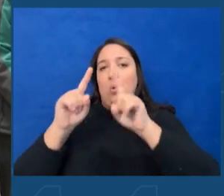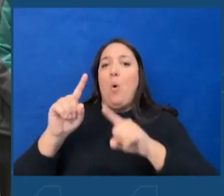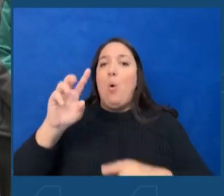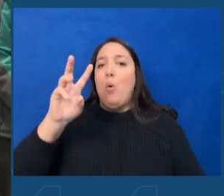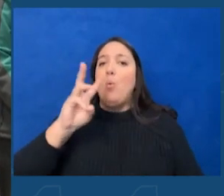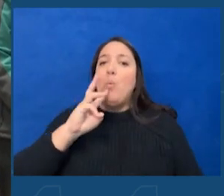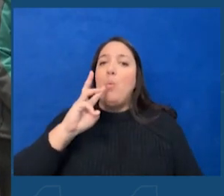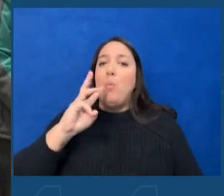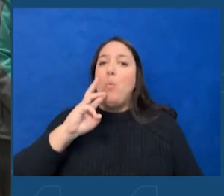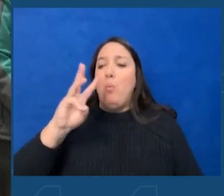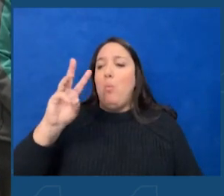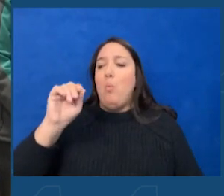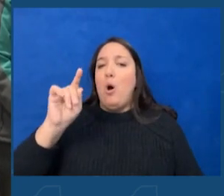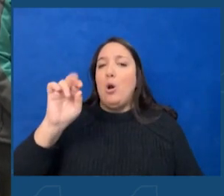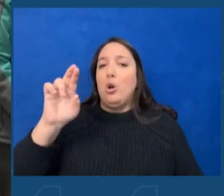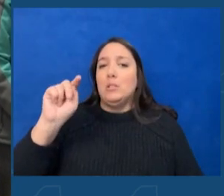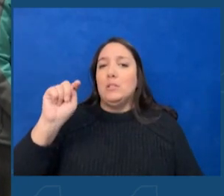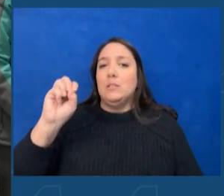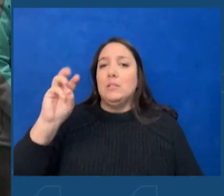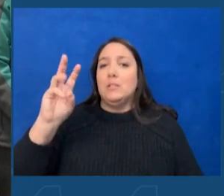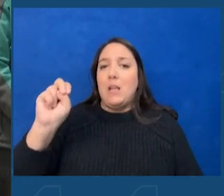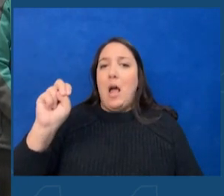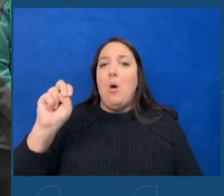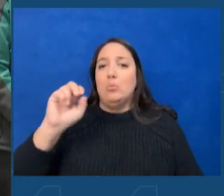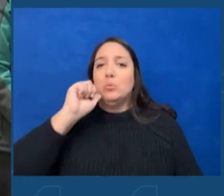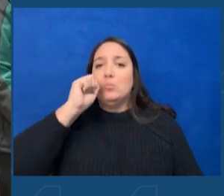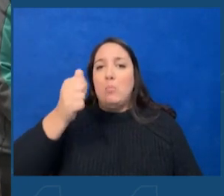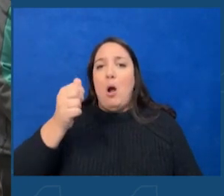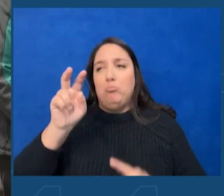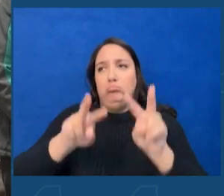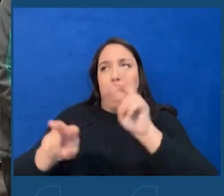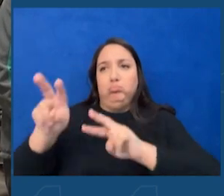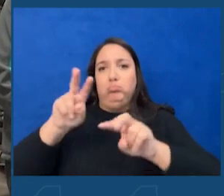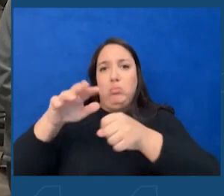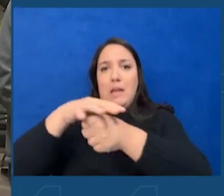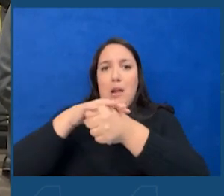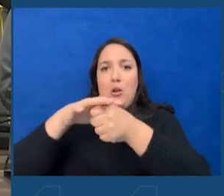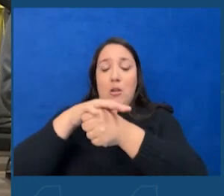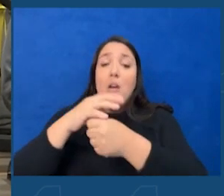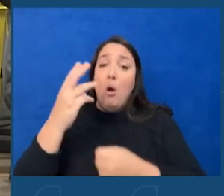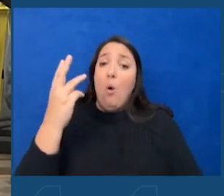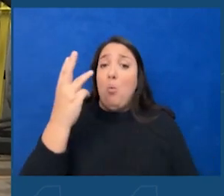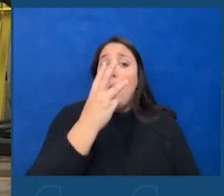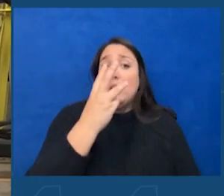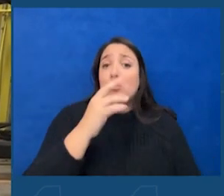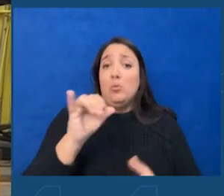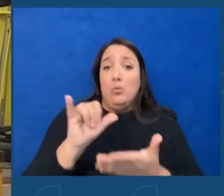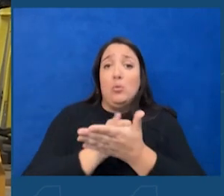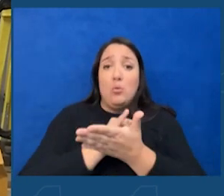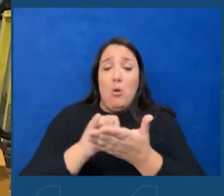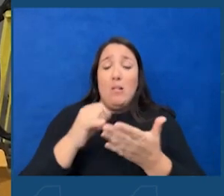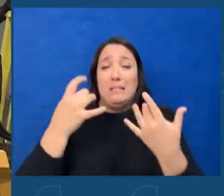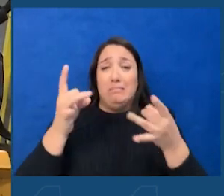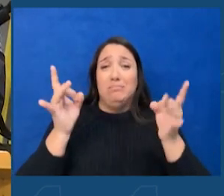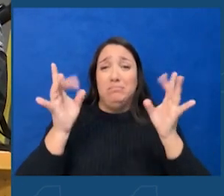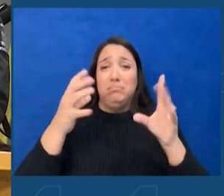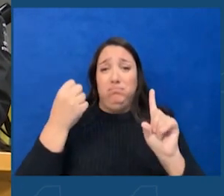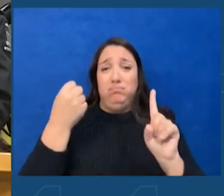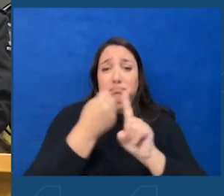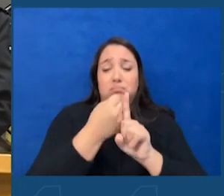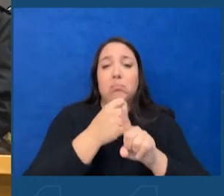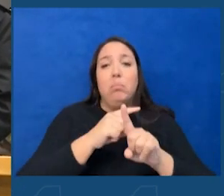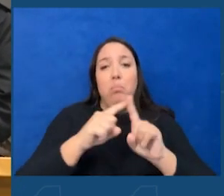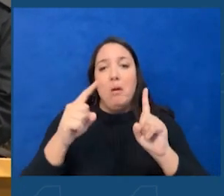to assess the situation there as well. So this is beyond just Western New York, although this was the hardest hit area. But again, had a conversation with all of our